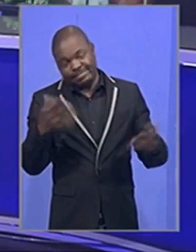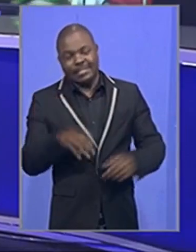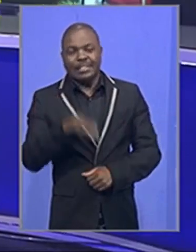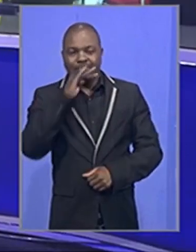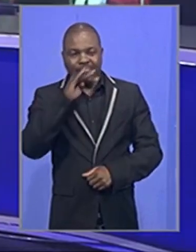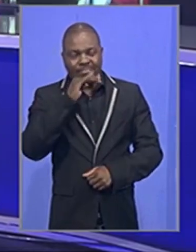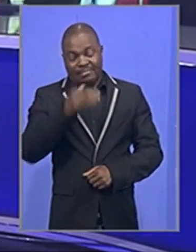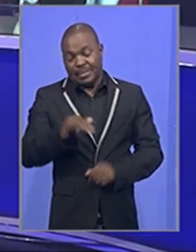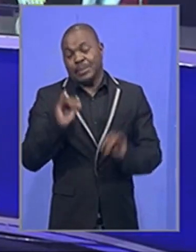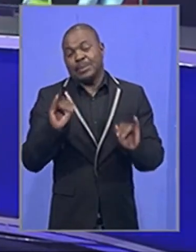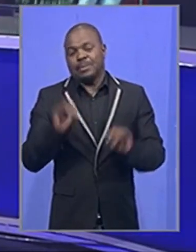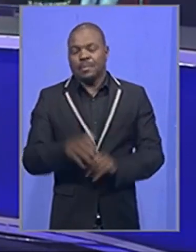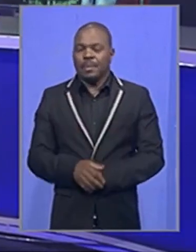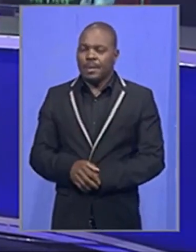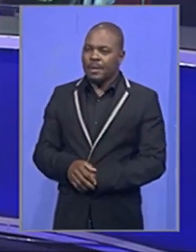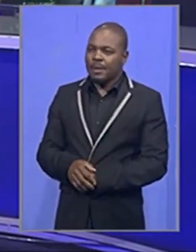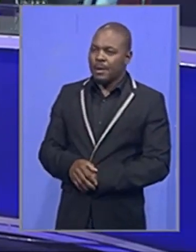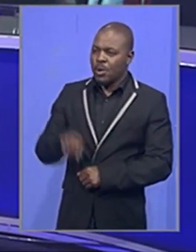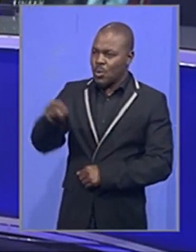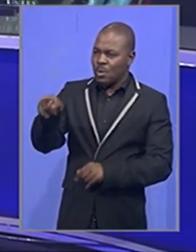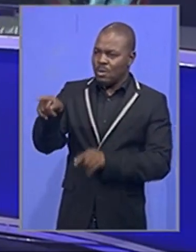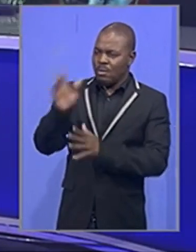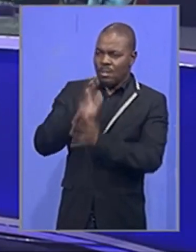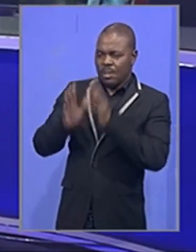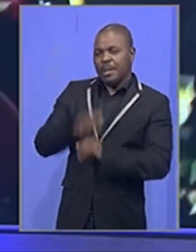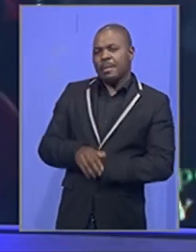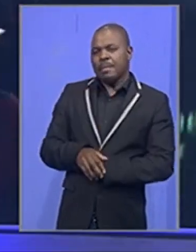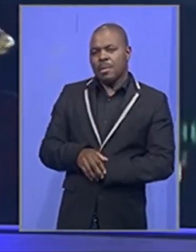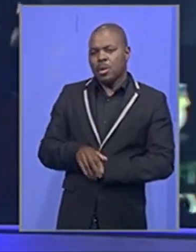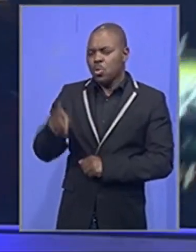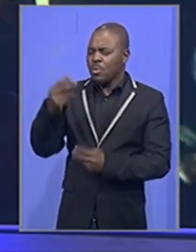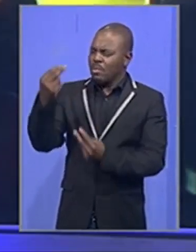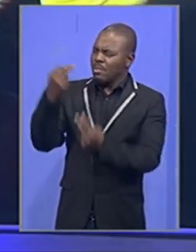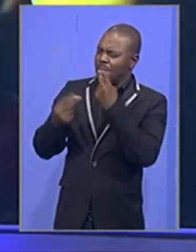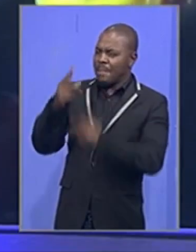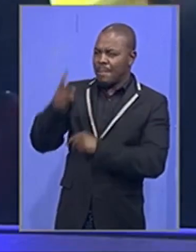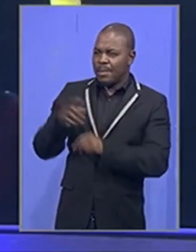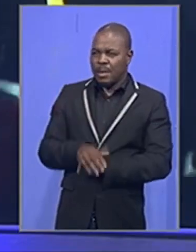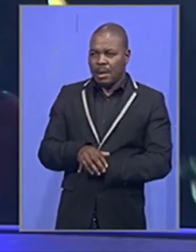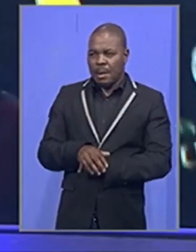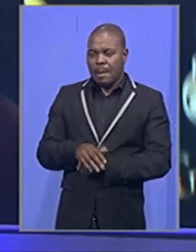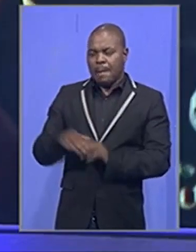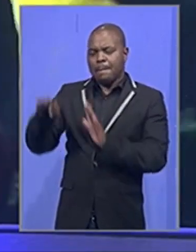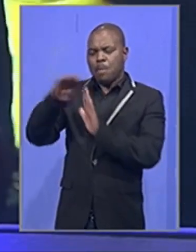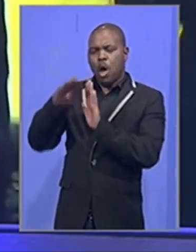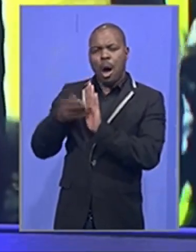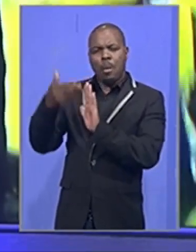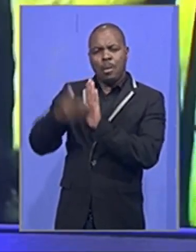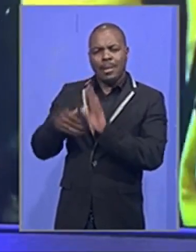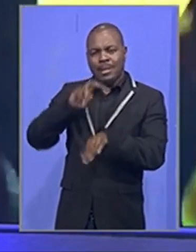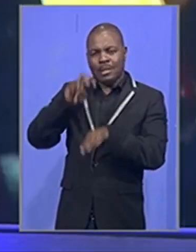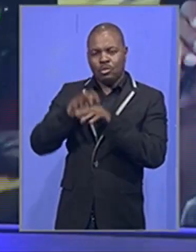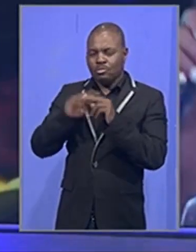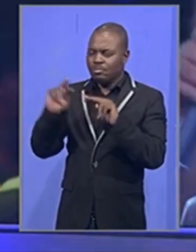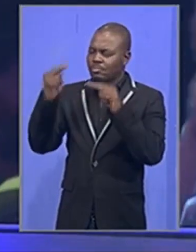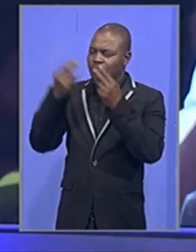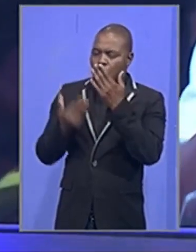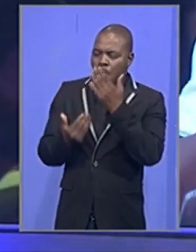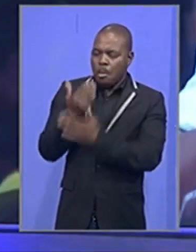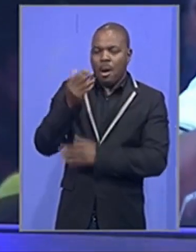tsa bona di ka mosing ebile o ntse o thetsa temana hore ba itekole hona le lenaneo la ho itekola la